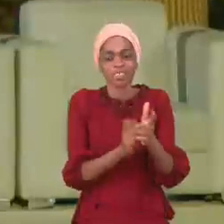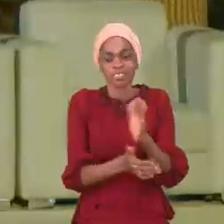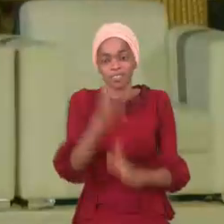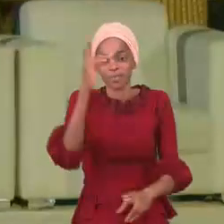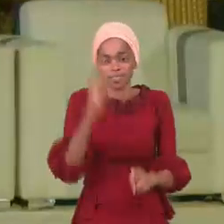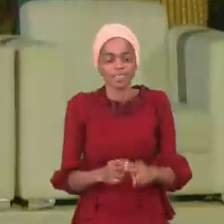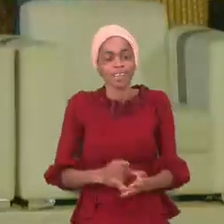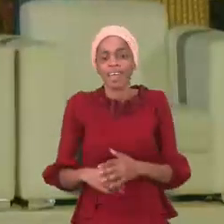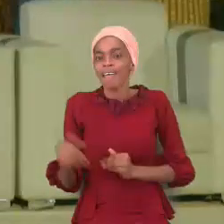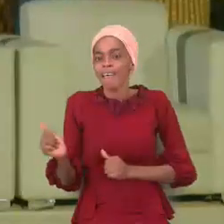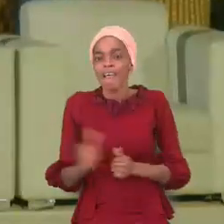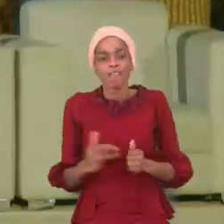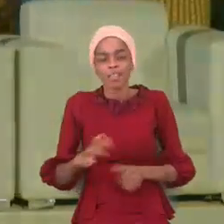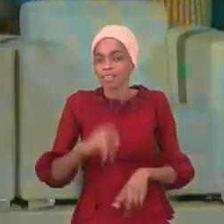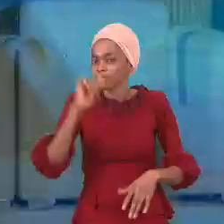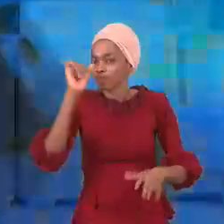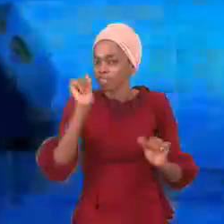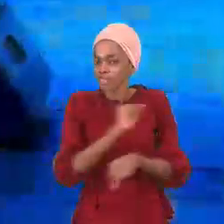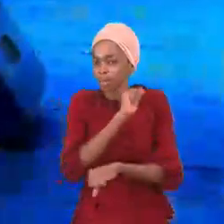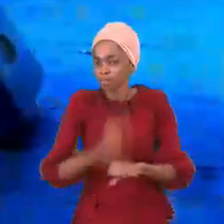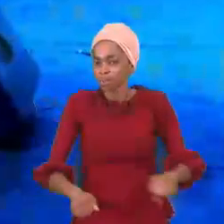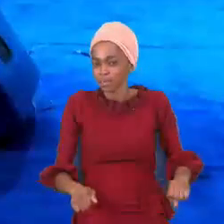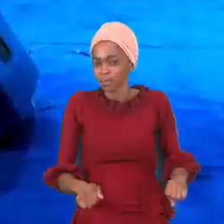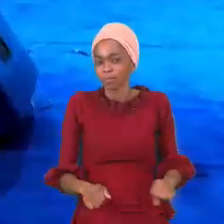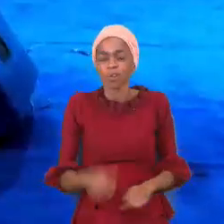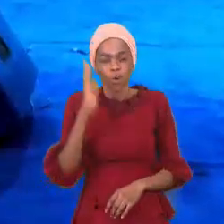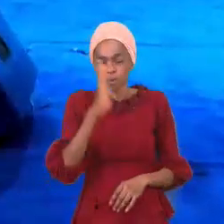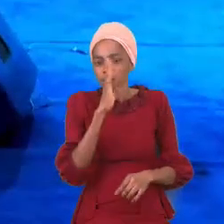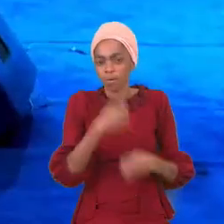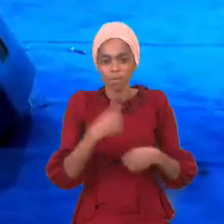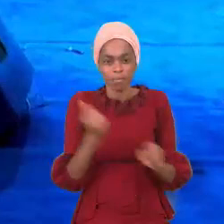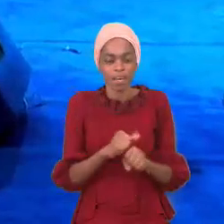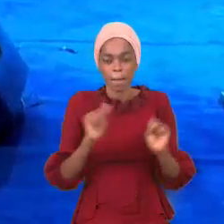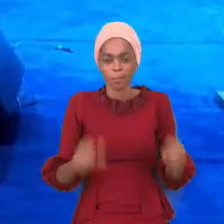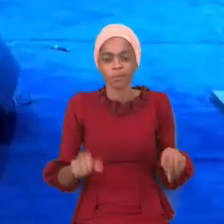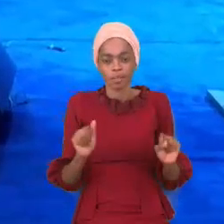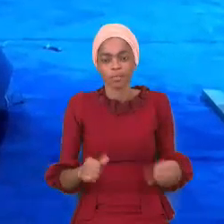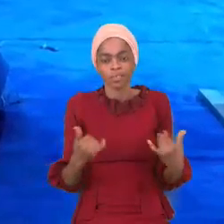Everything impossible will be made possible tonight.